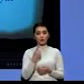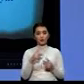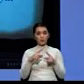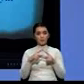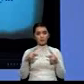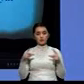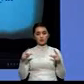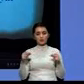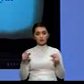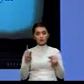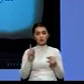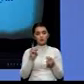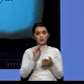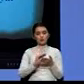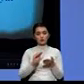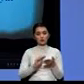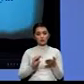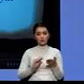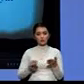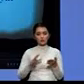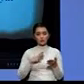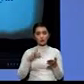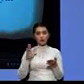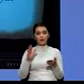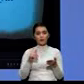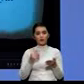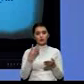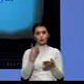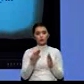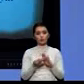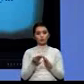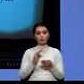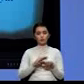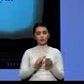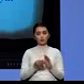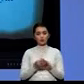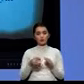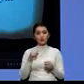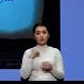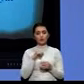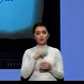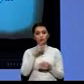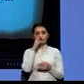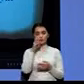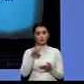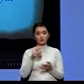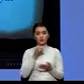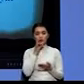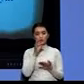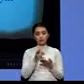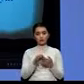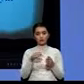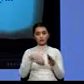bir parça qog'ozga allanimalarni yozdi va uni to'rt buklab sulton aytgan joyga